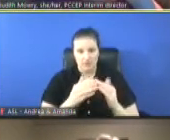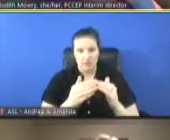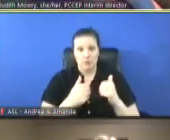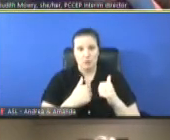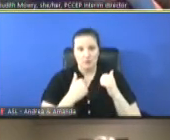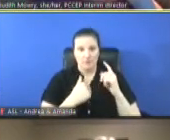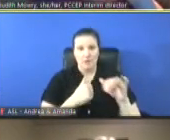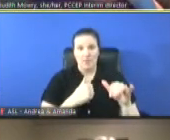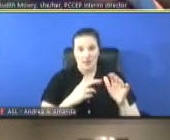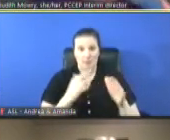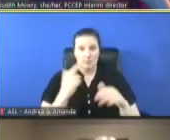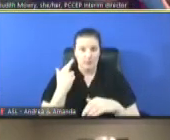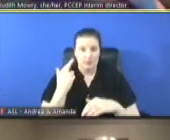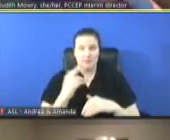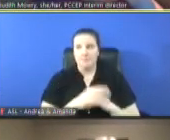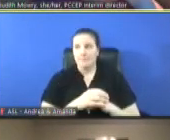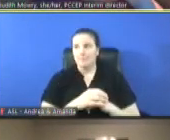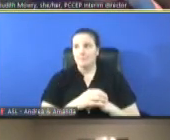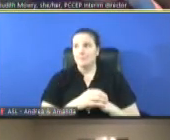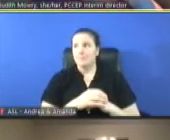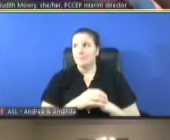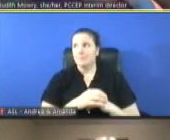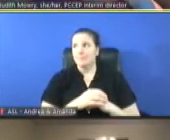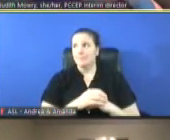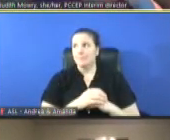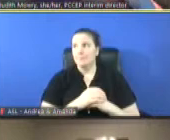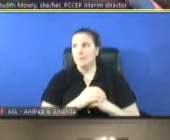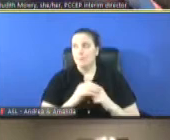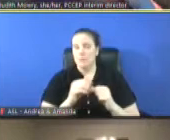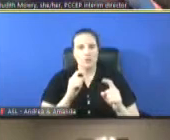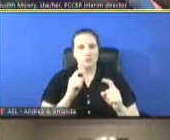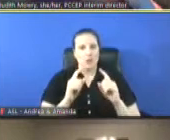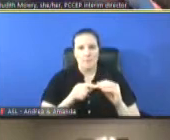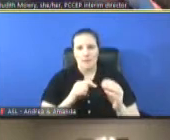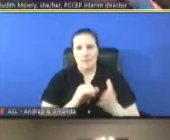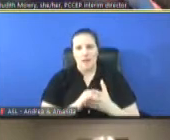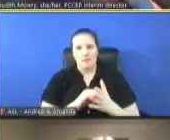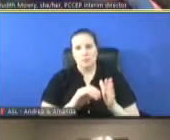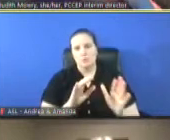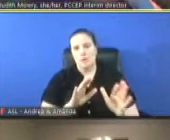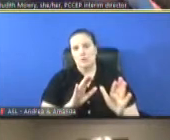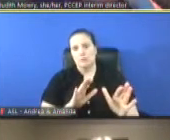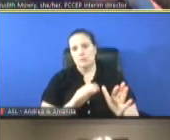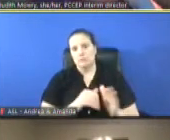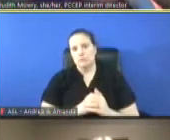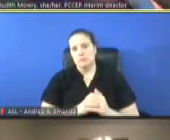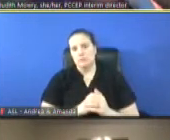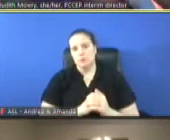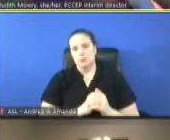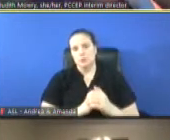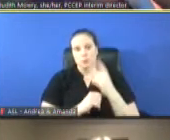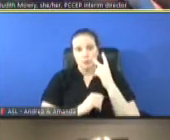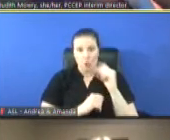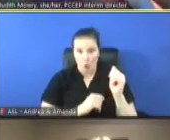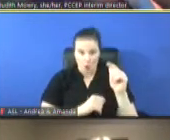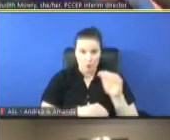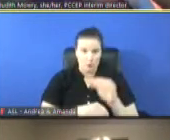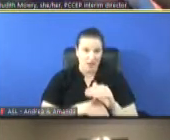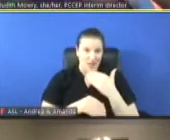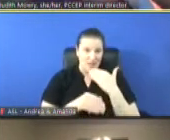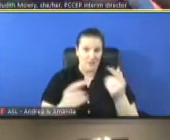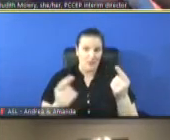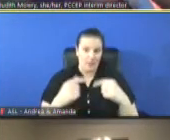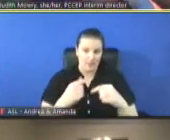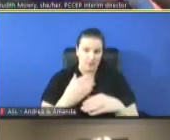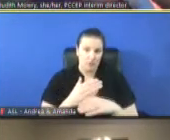that purpose. So anyway, we can talk about that. Really great to see you all tonight. Thank you for coming